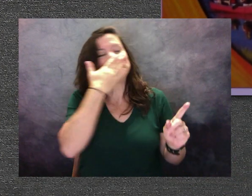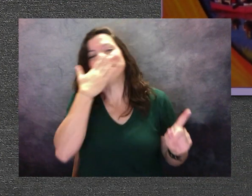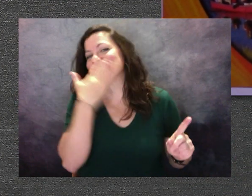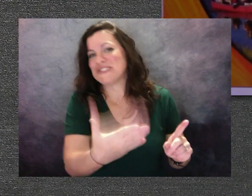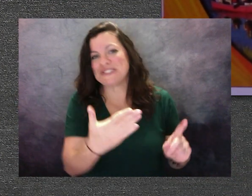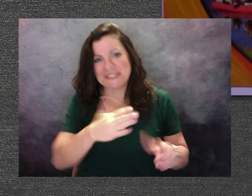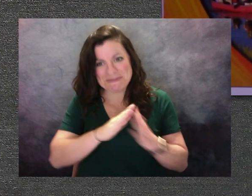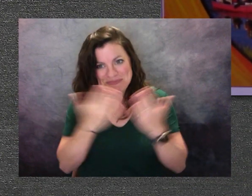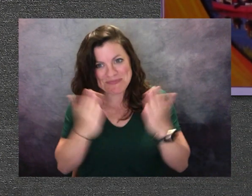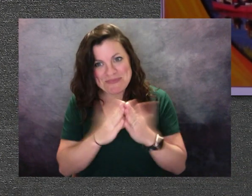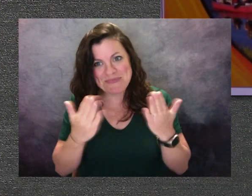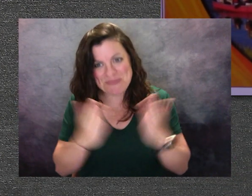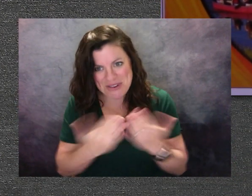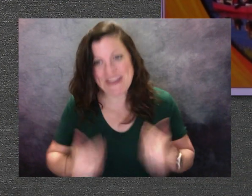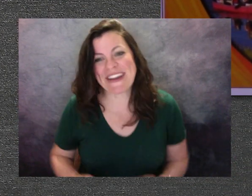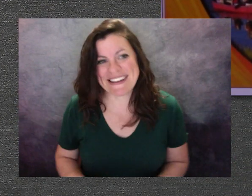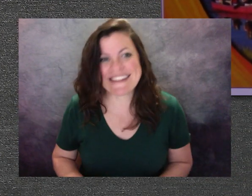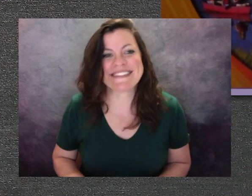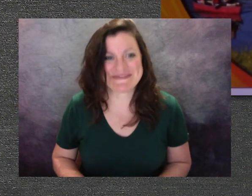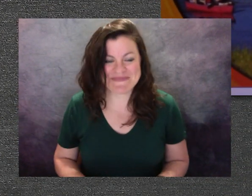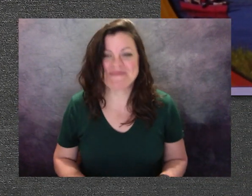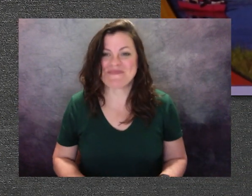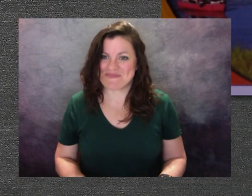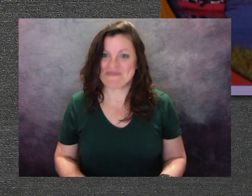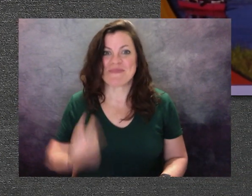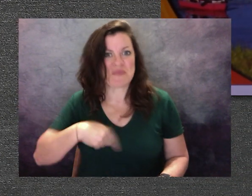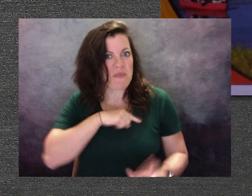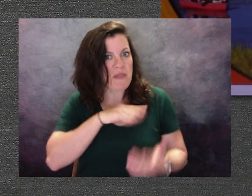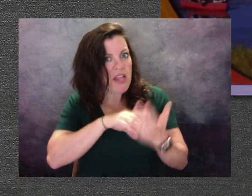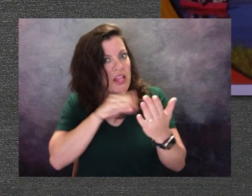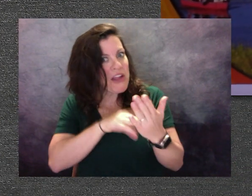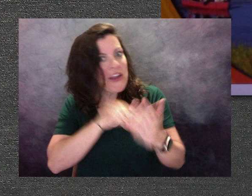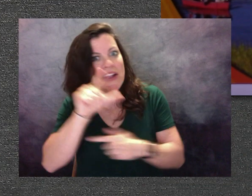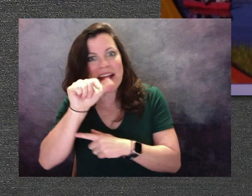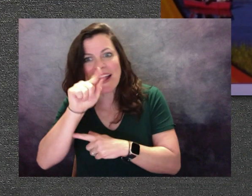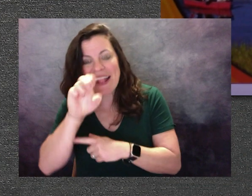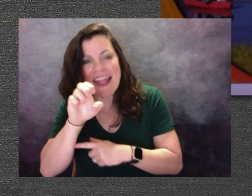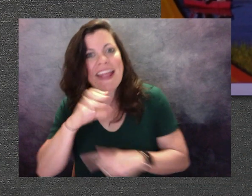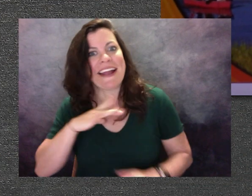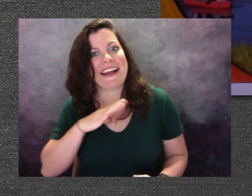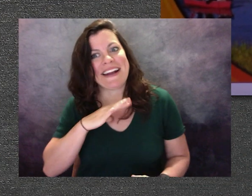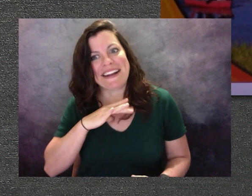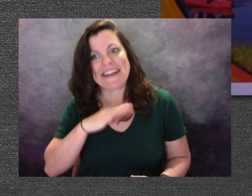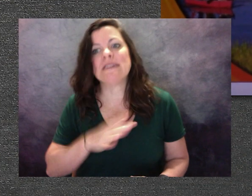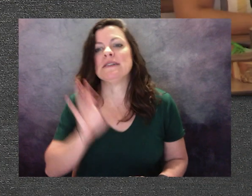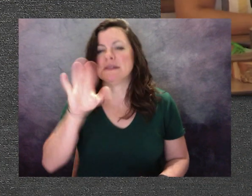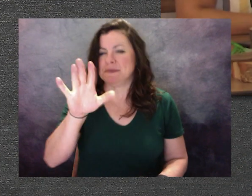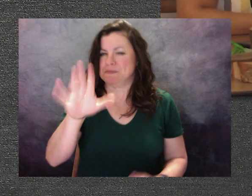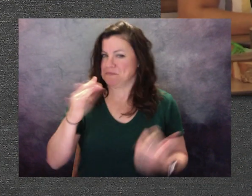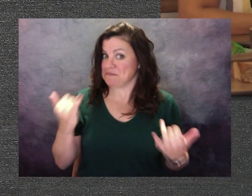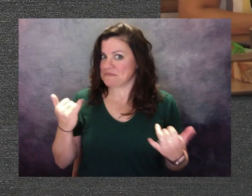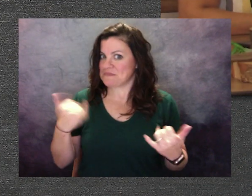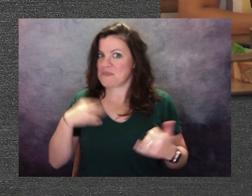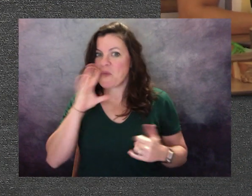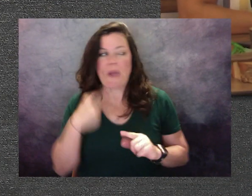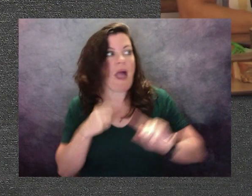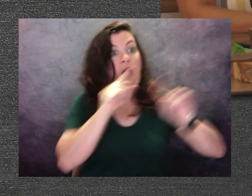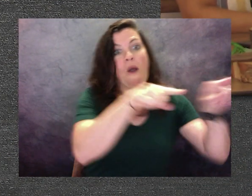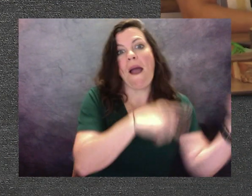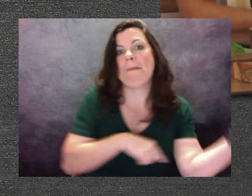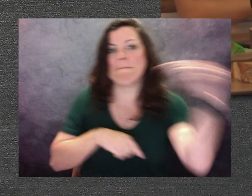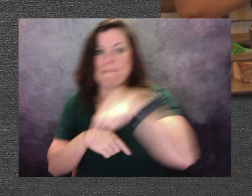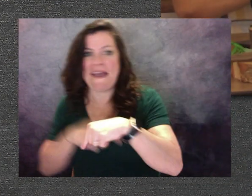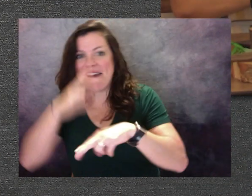go be right back and I'm gonna get our super fun activity ready. I will see you so soon. Hi everybody,